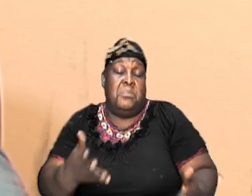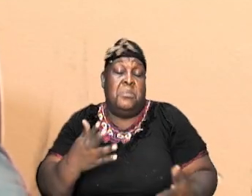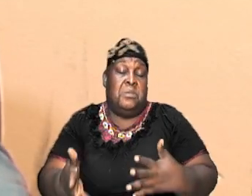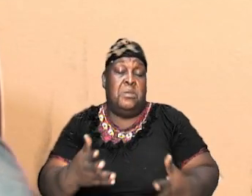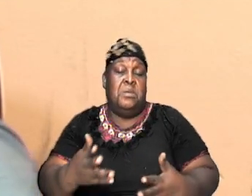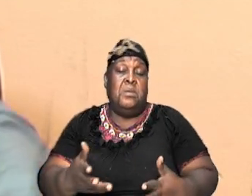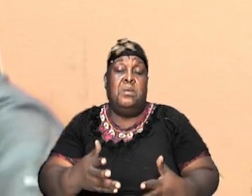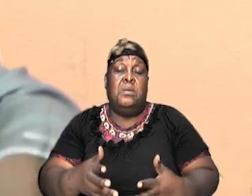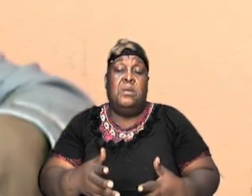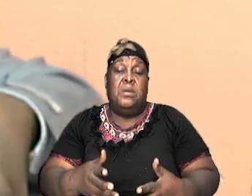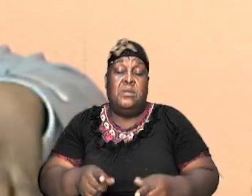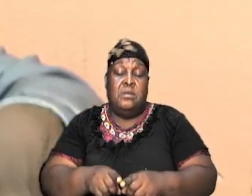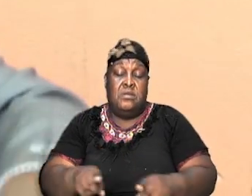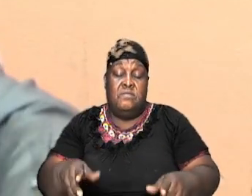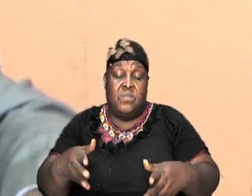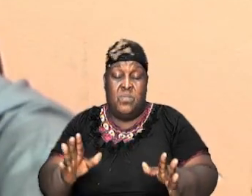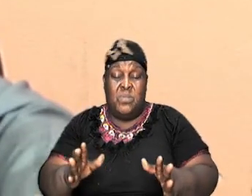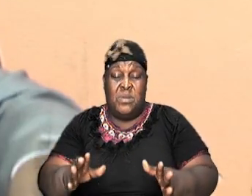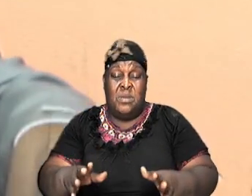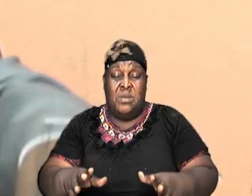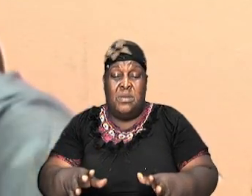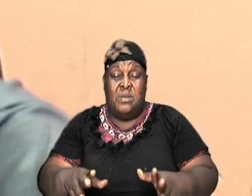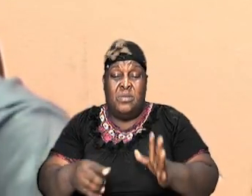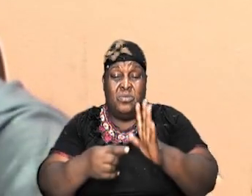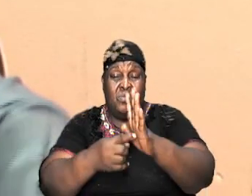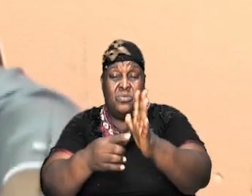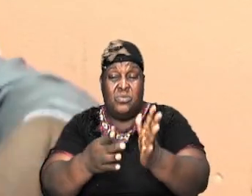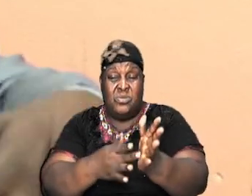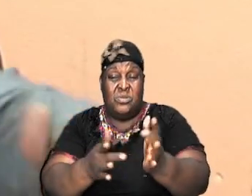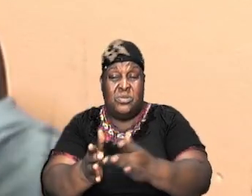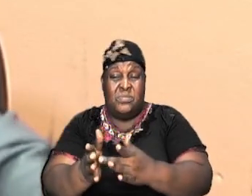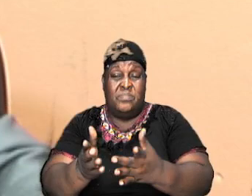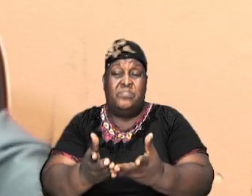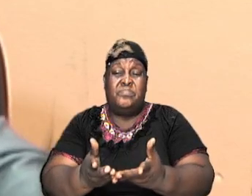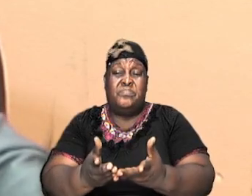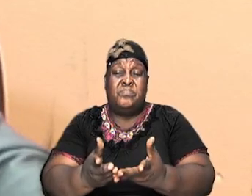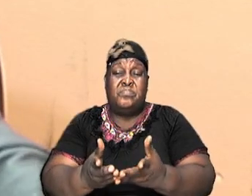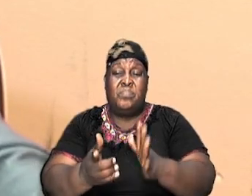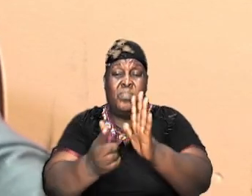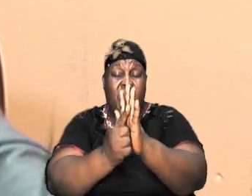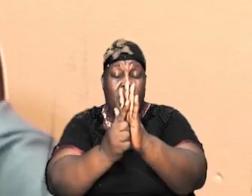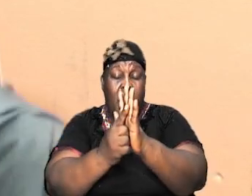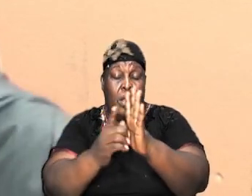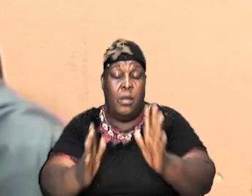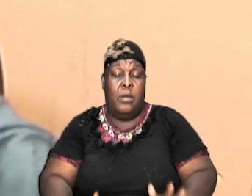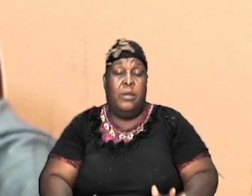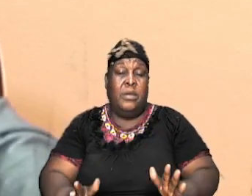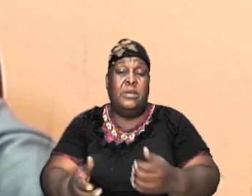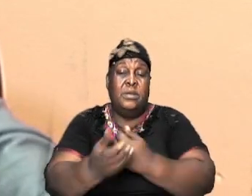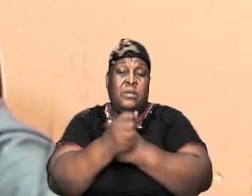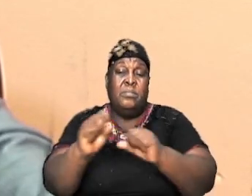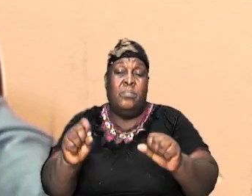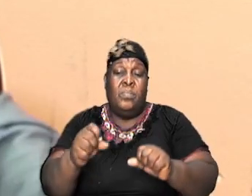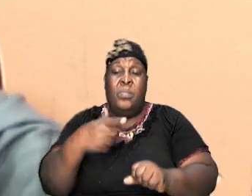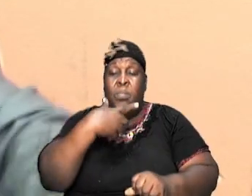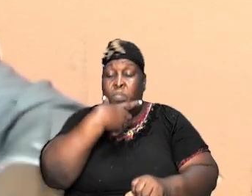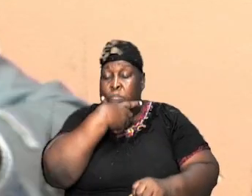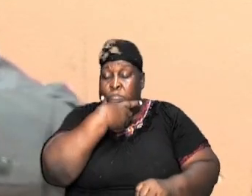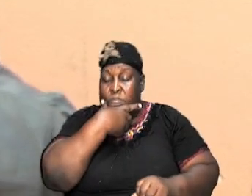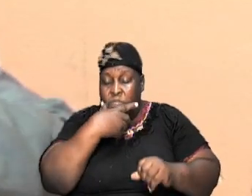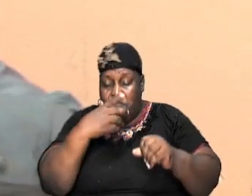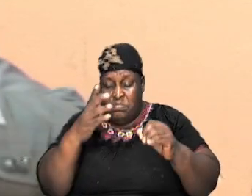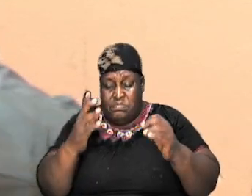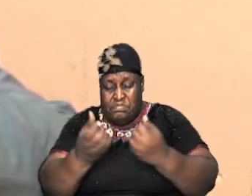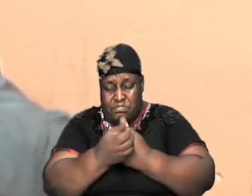Christ that is more geared towards them a lawyer getting saved, a farmer getting saved, you